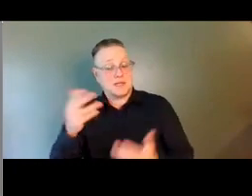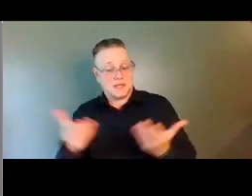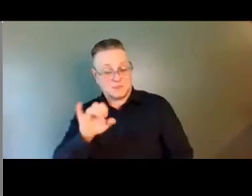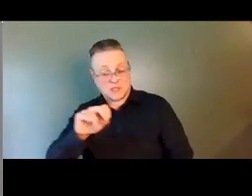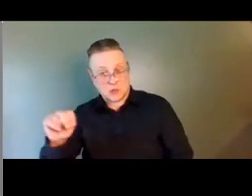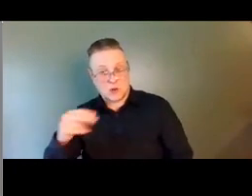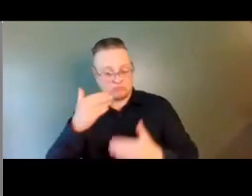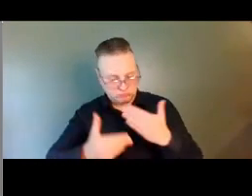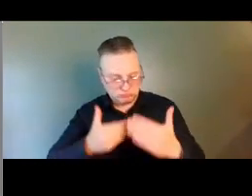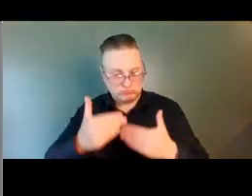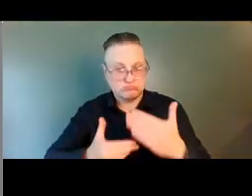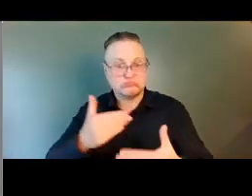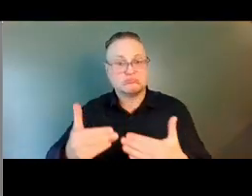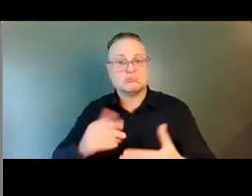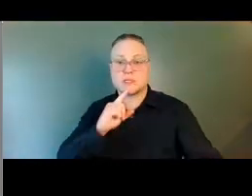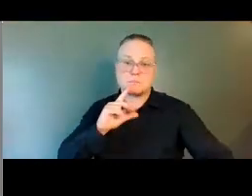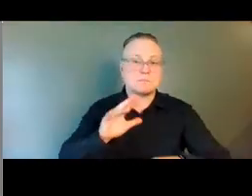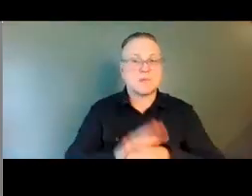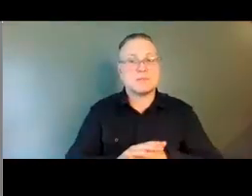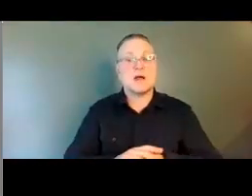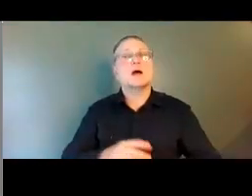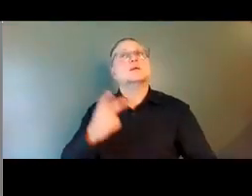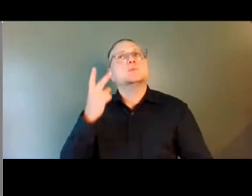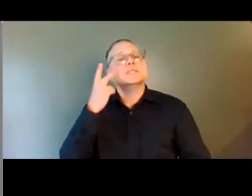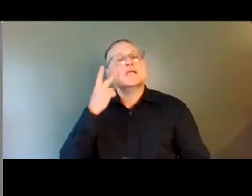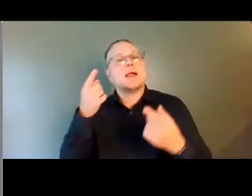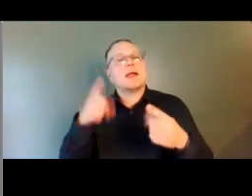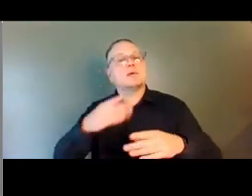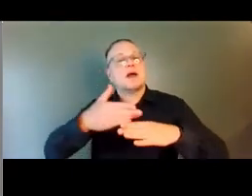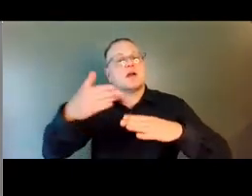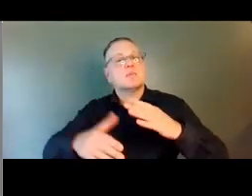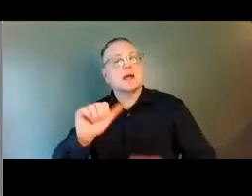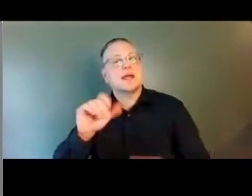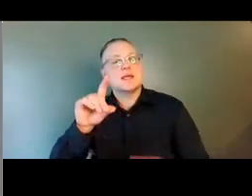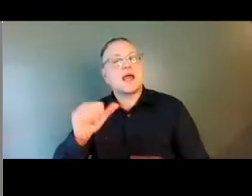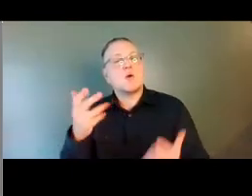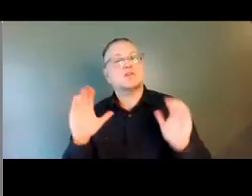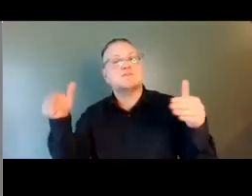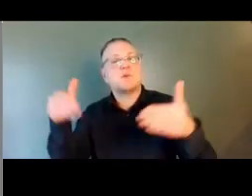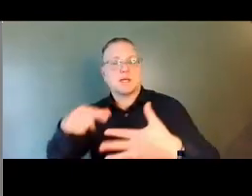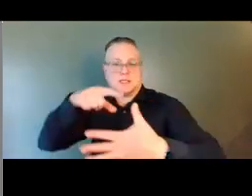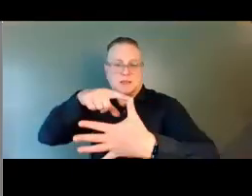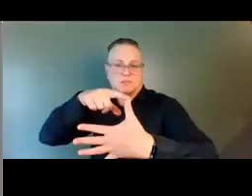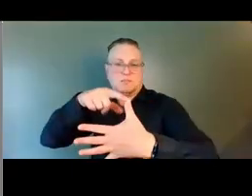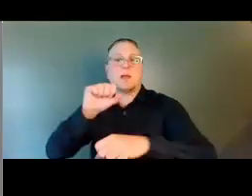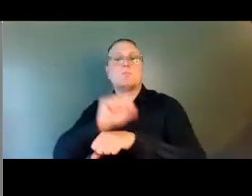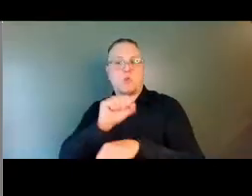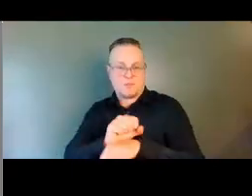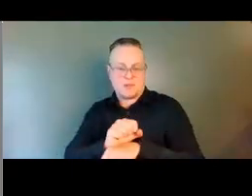the mechanism and the outcome of the ADA, I would continue to focus on the employment dimension of the